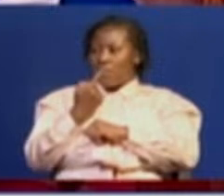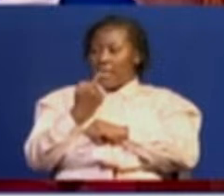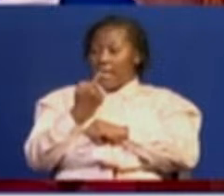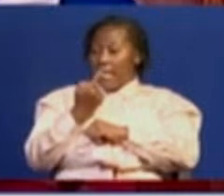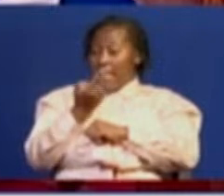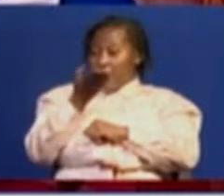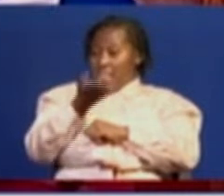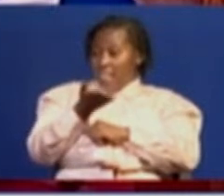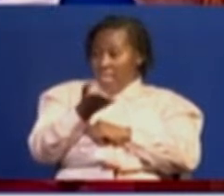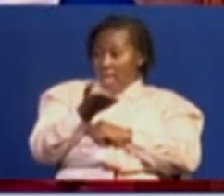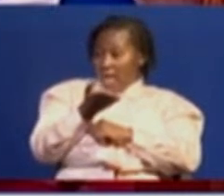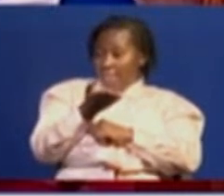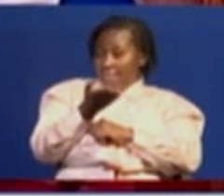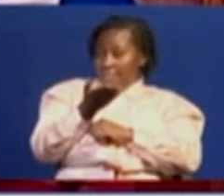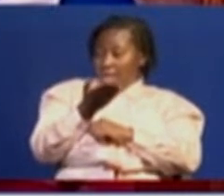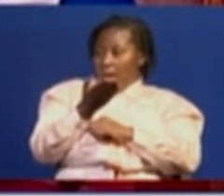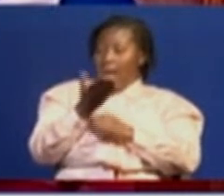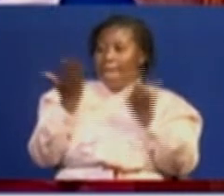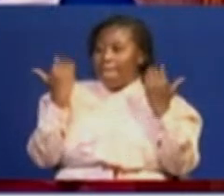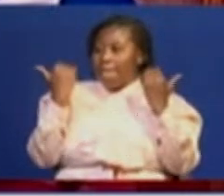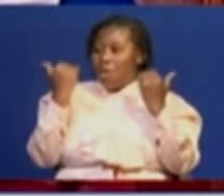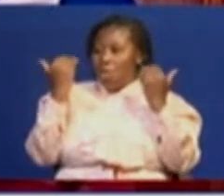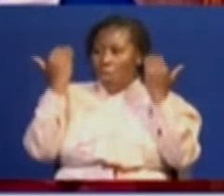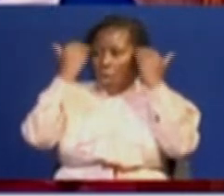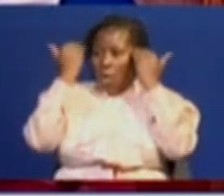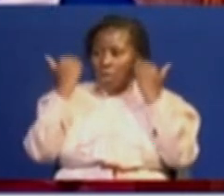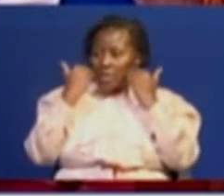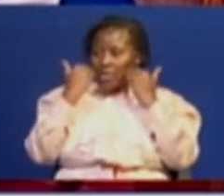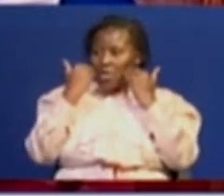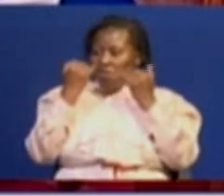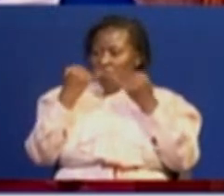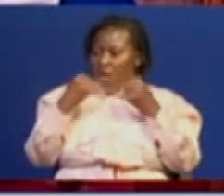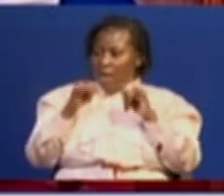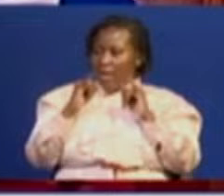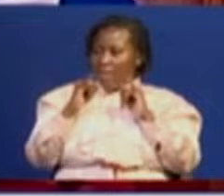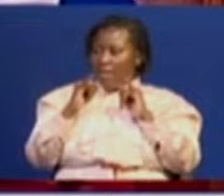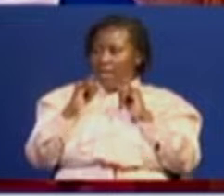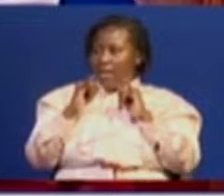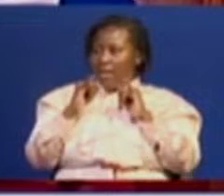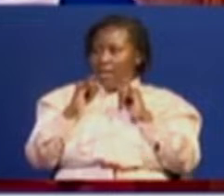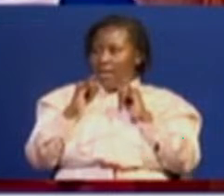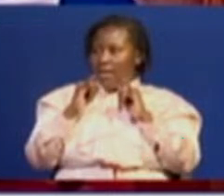are arraigned in Meru courts for the attempted arson